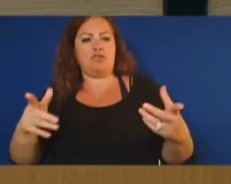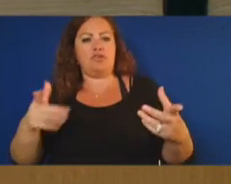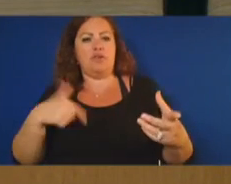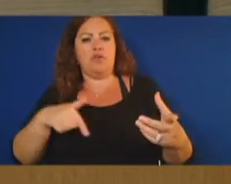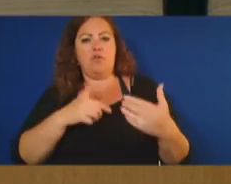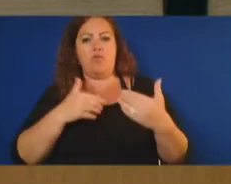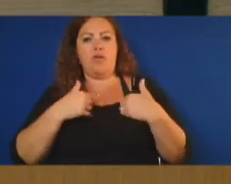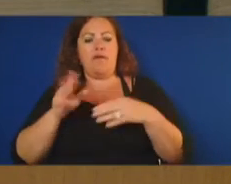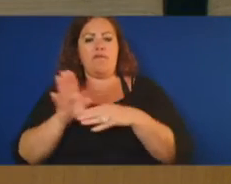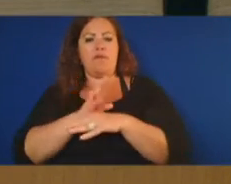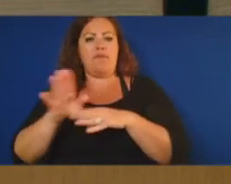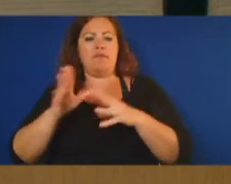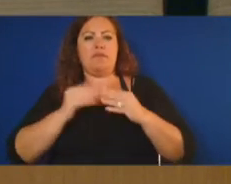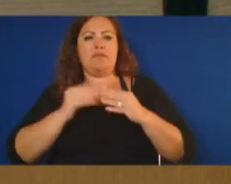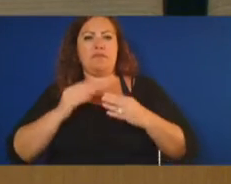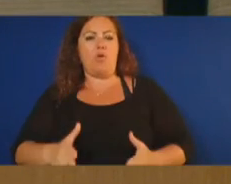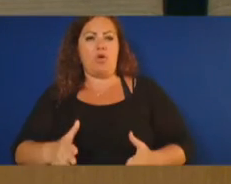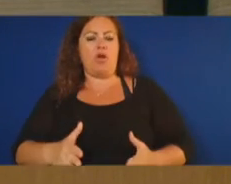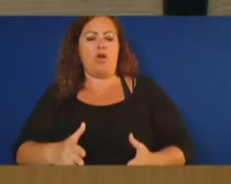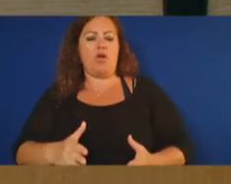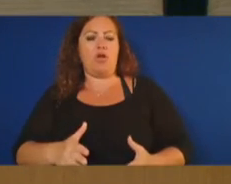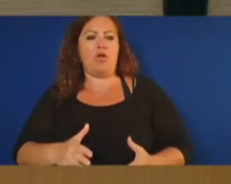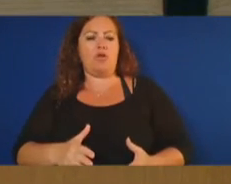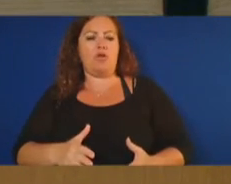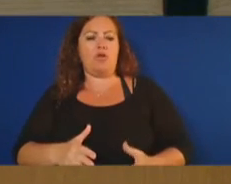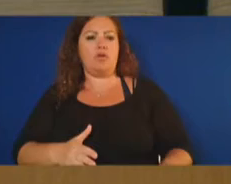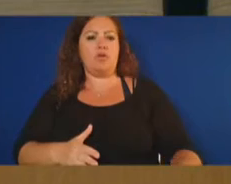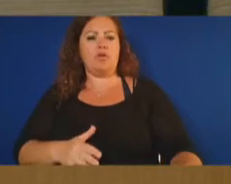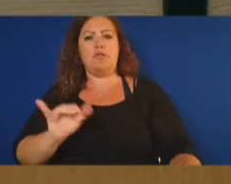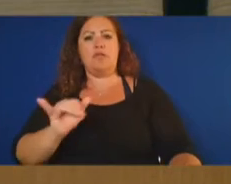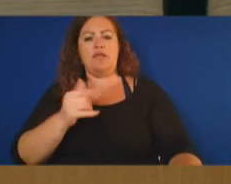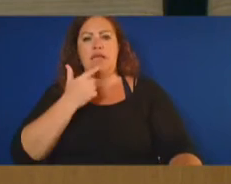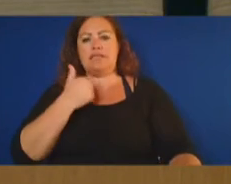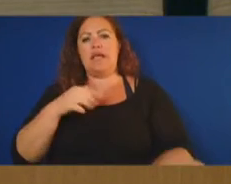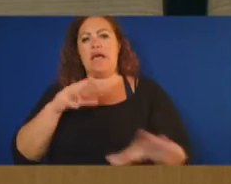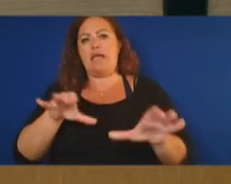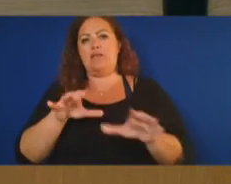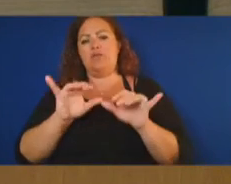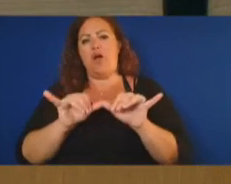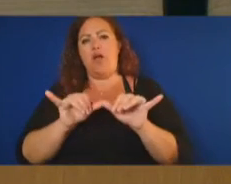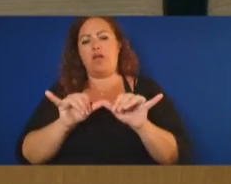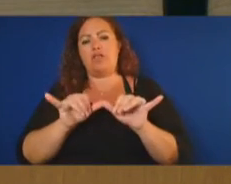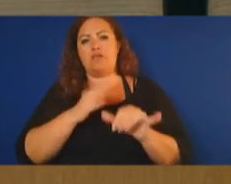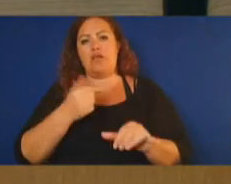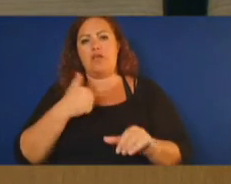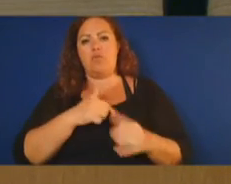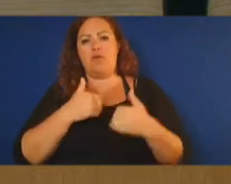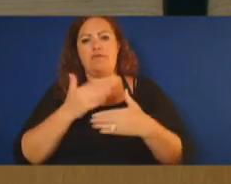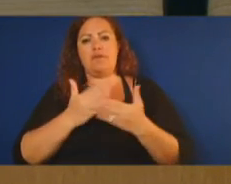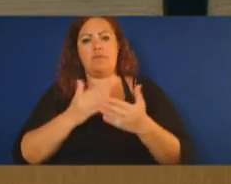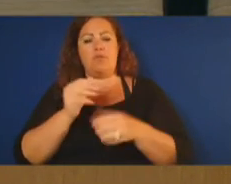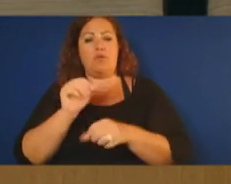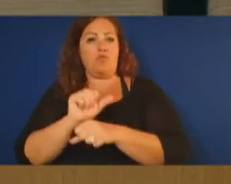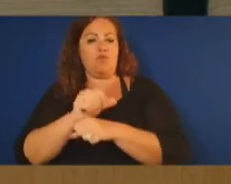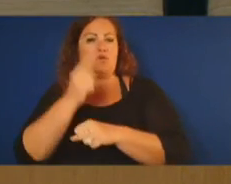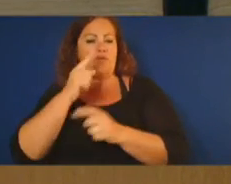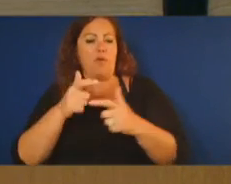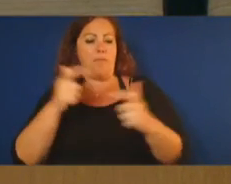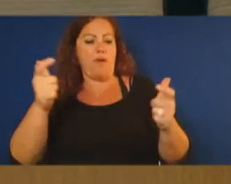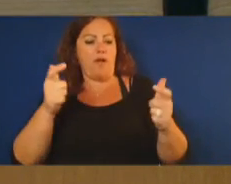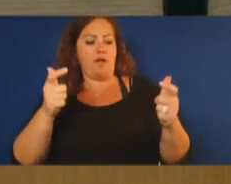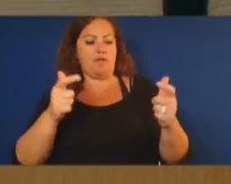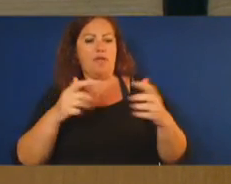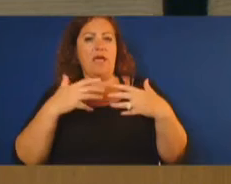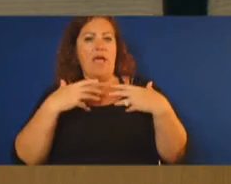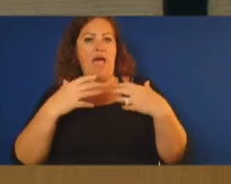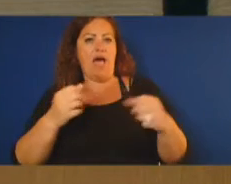business owner um like I said I do architecture and we got someone that works for one of the large Al organizations